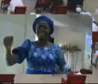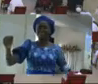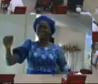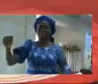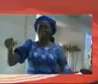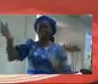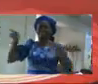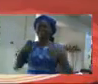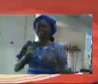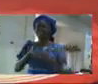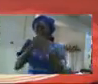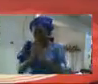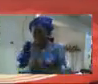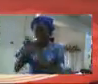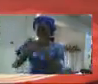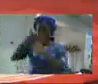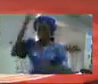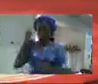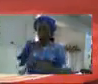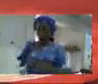Accept our worship in Jesus' name.